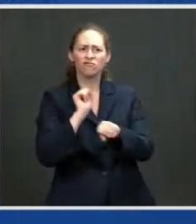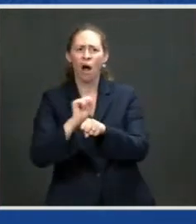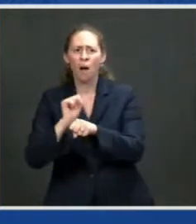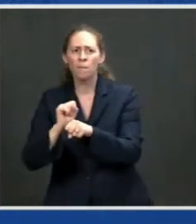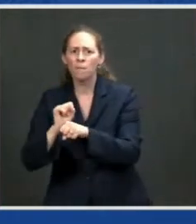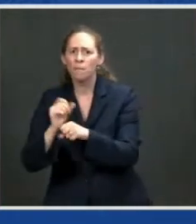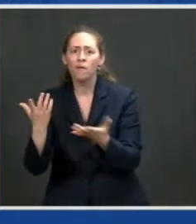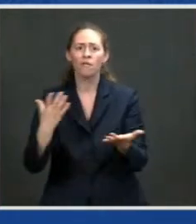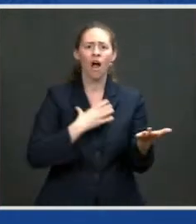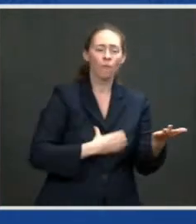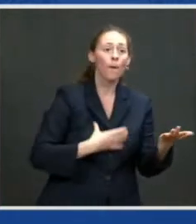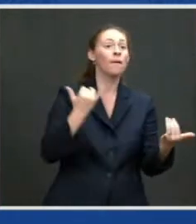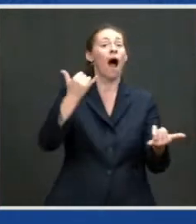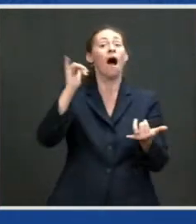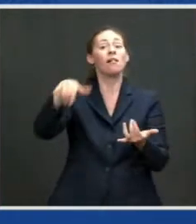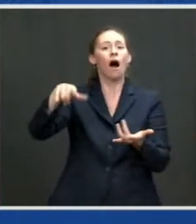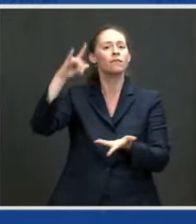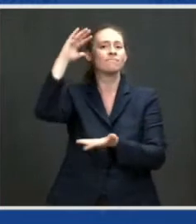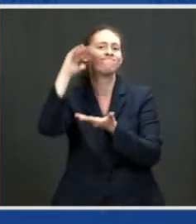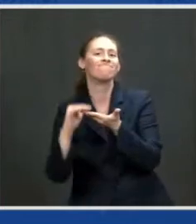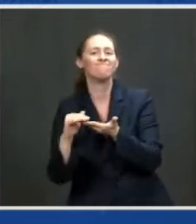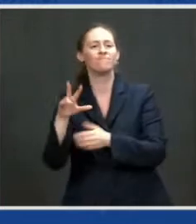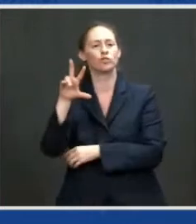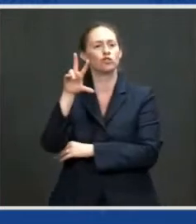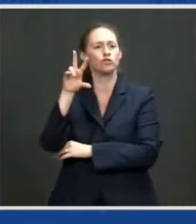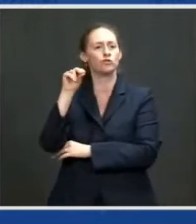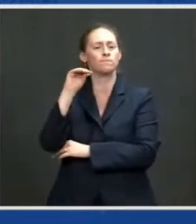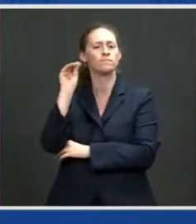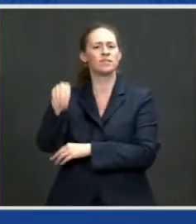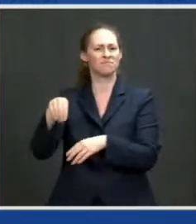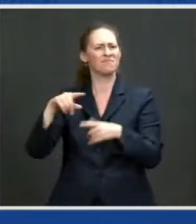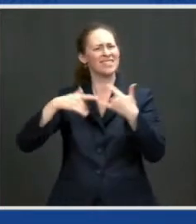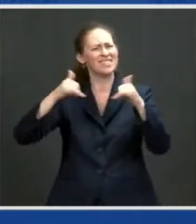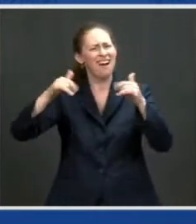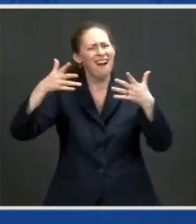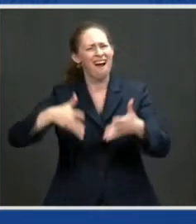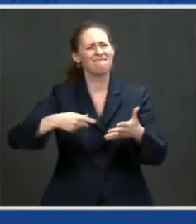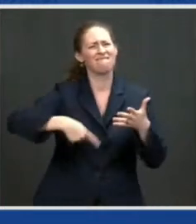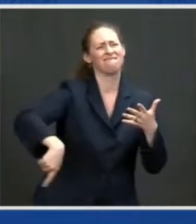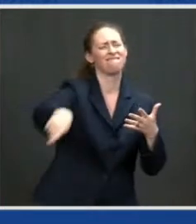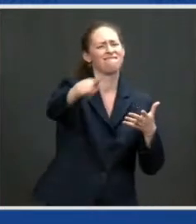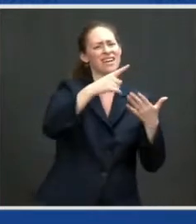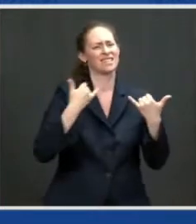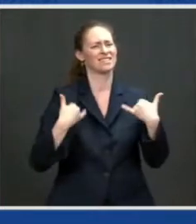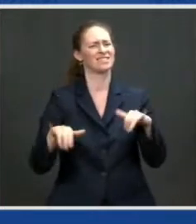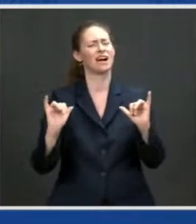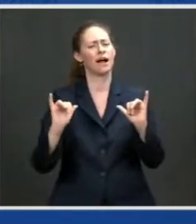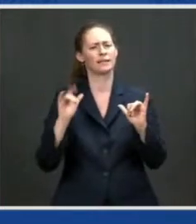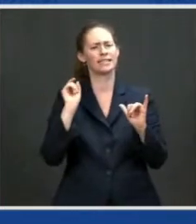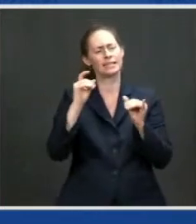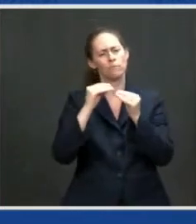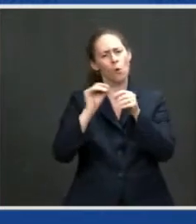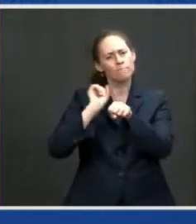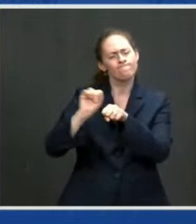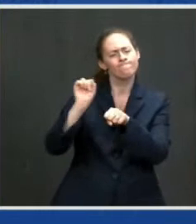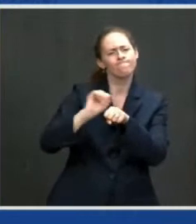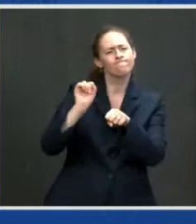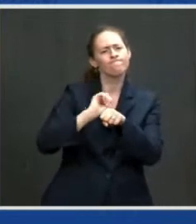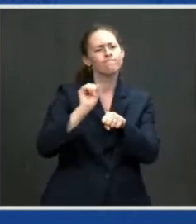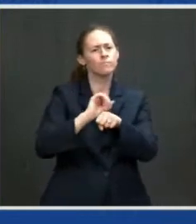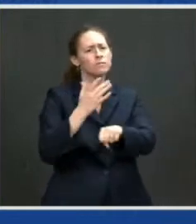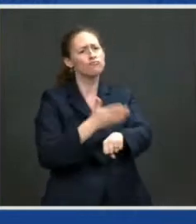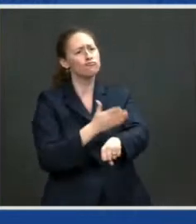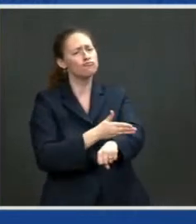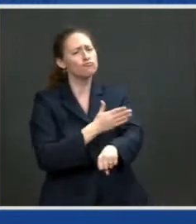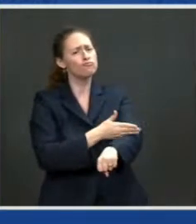30%. Still too many, but there's clear progress. Before I took office, independent experts were projecting that